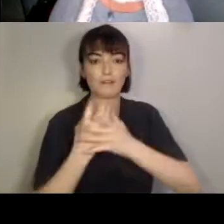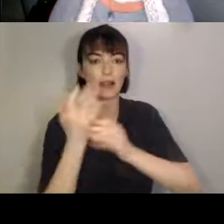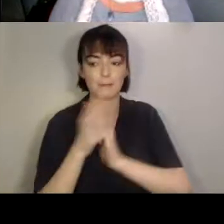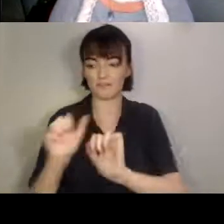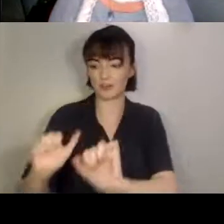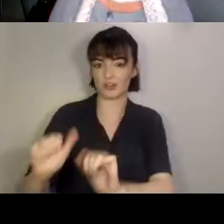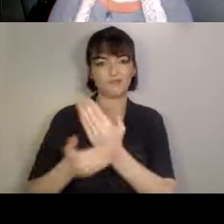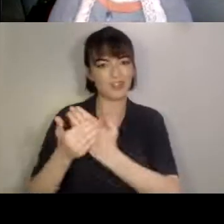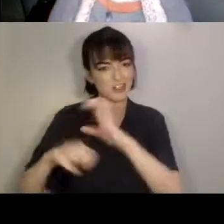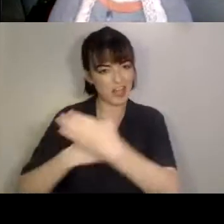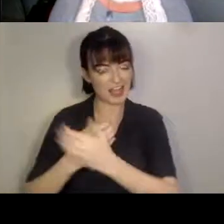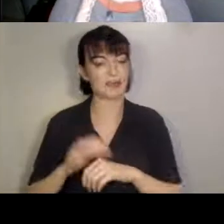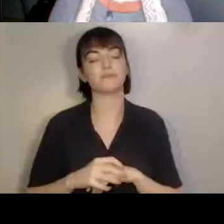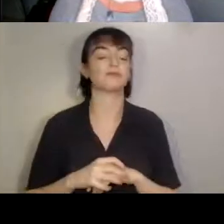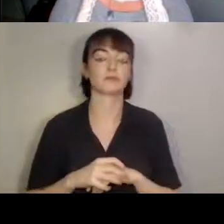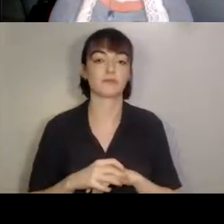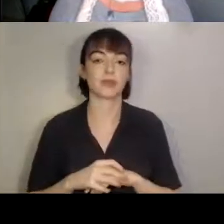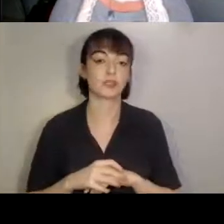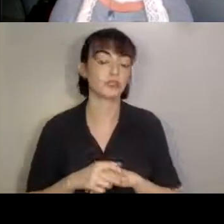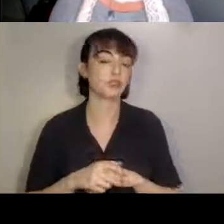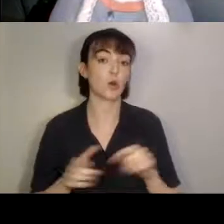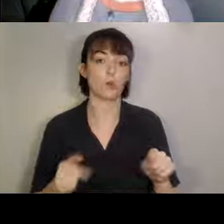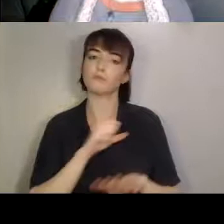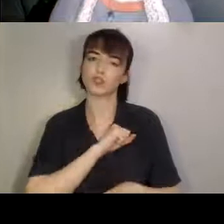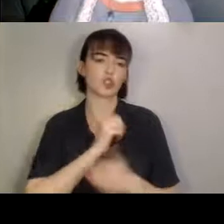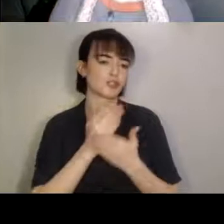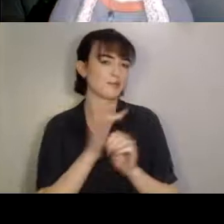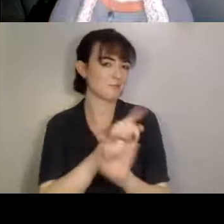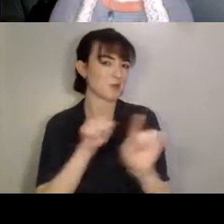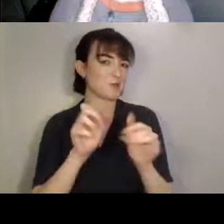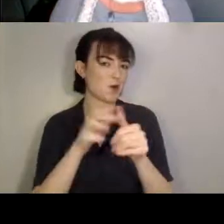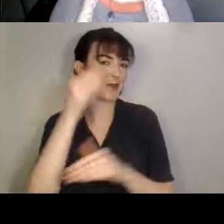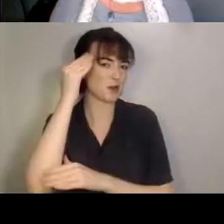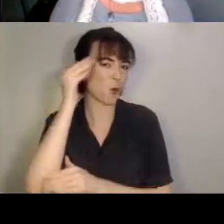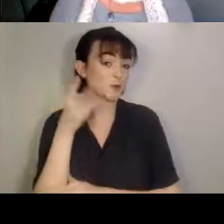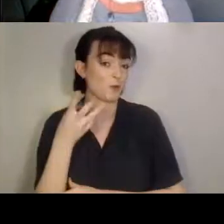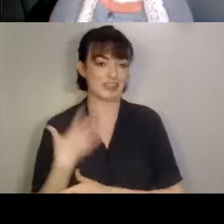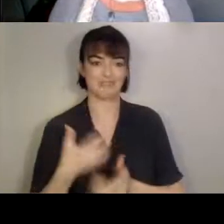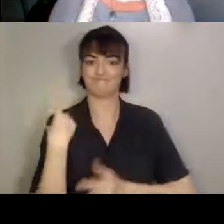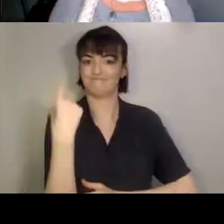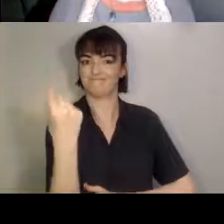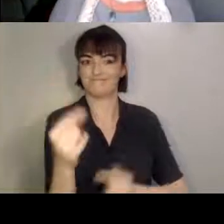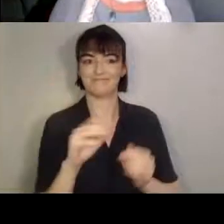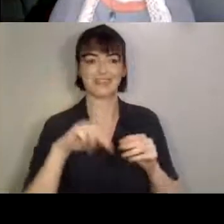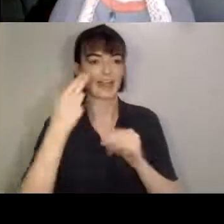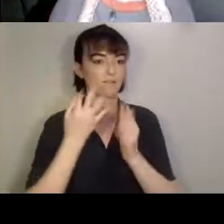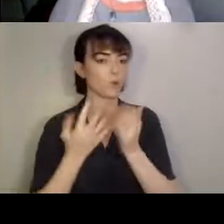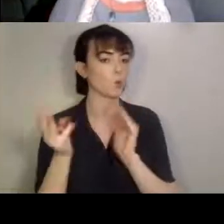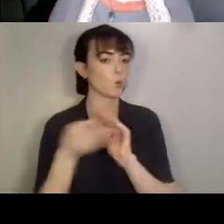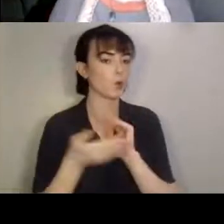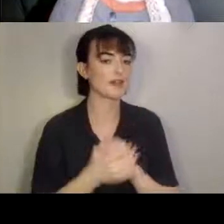range. I imagine many of you will know this, so I'm going to sort of whiz through these next few slides. I